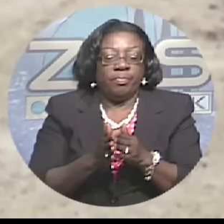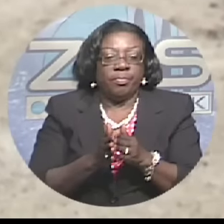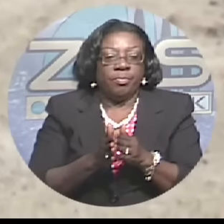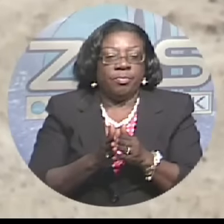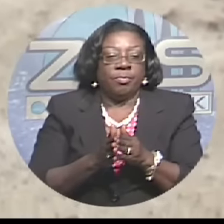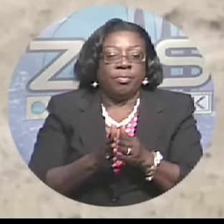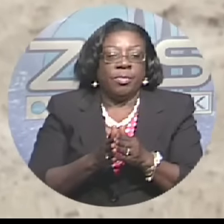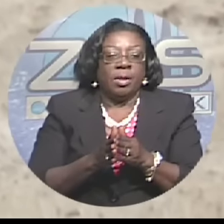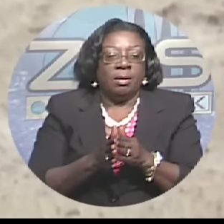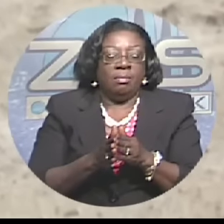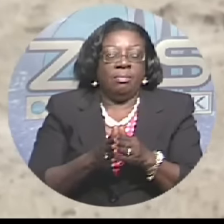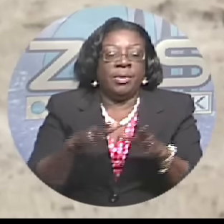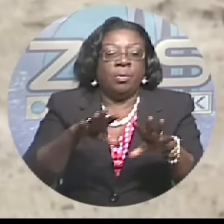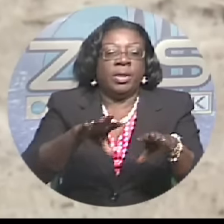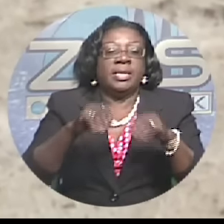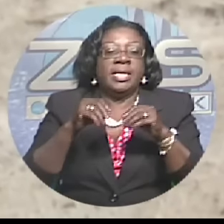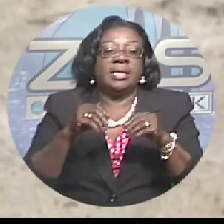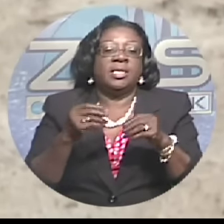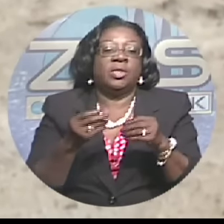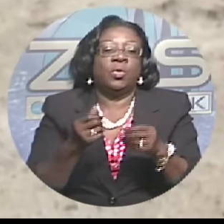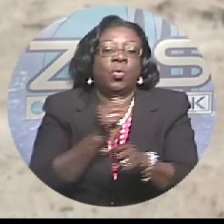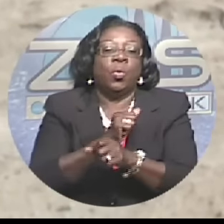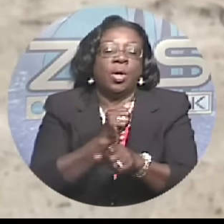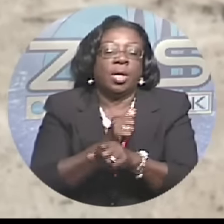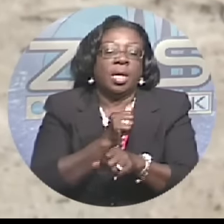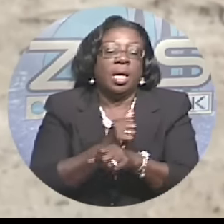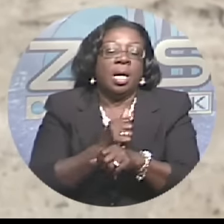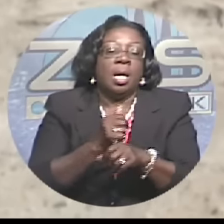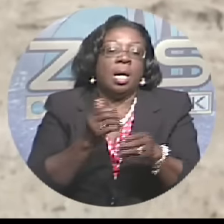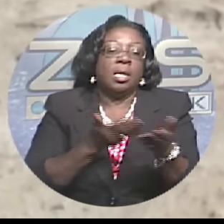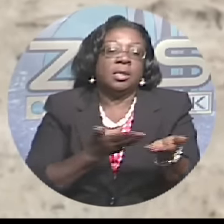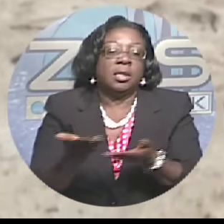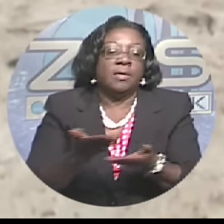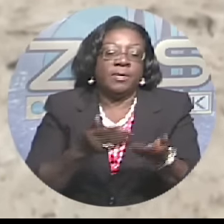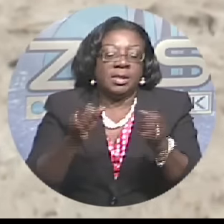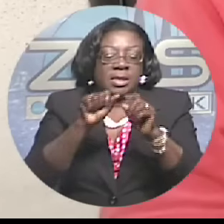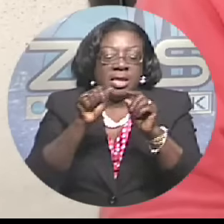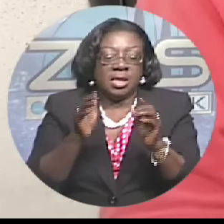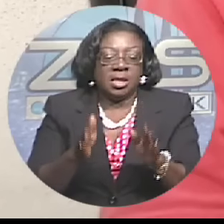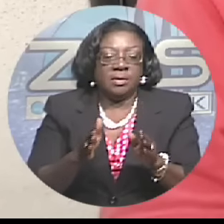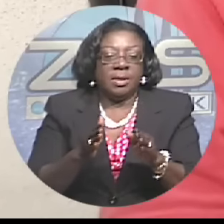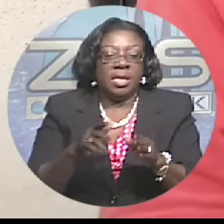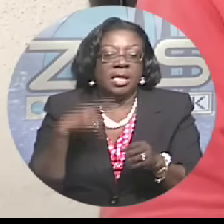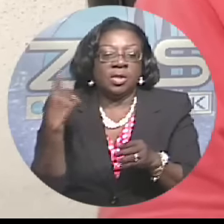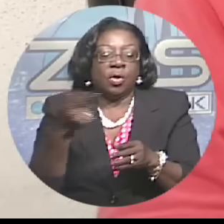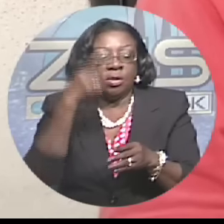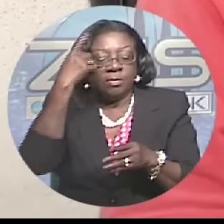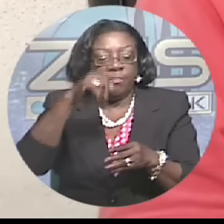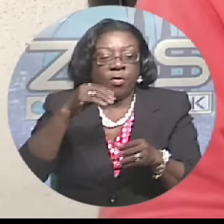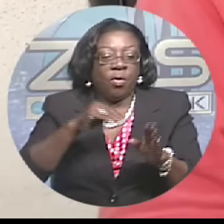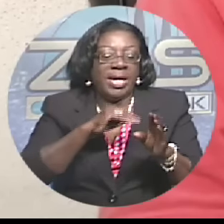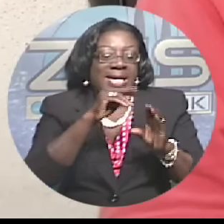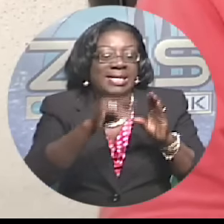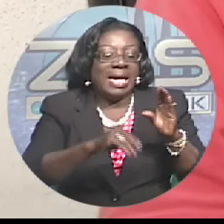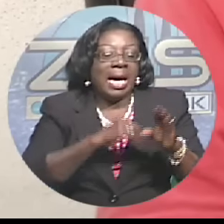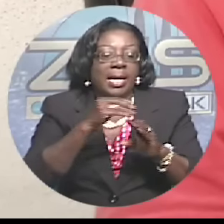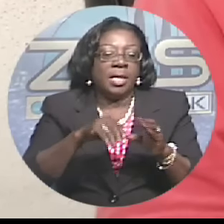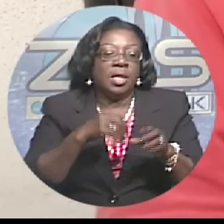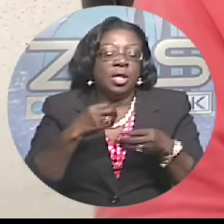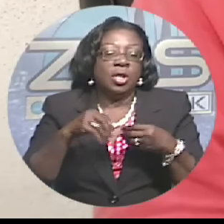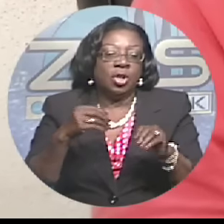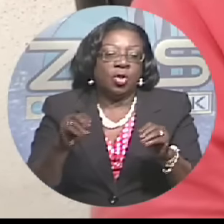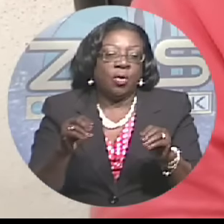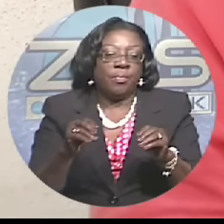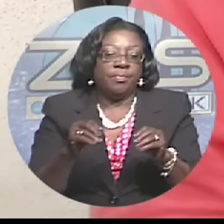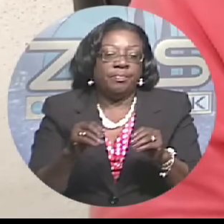and whatever it takes to run a service station. It is also for a tire shop, which I feel could be an integral part of the